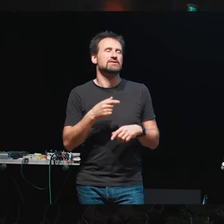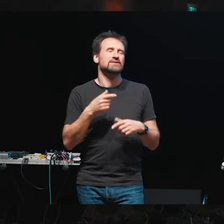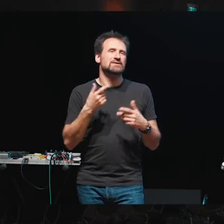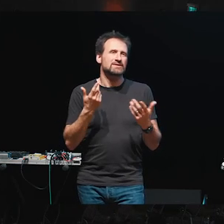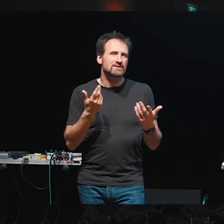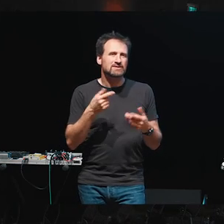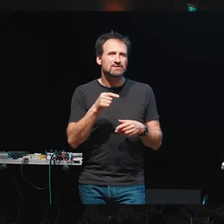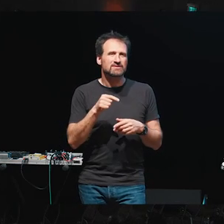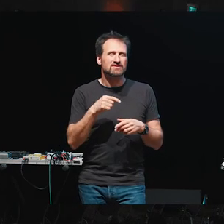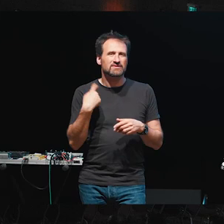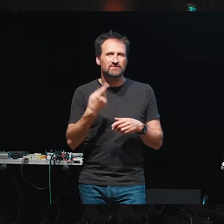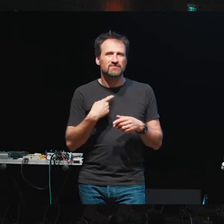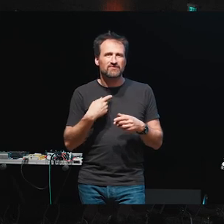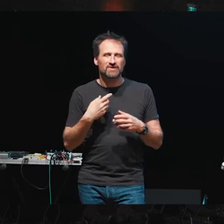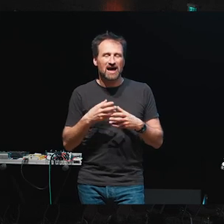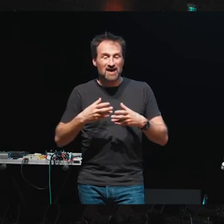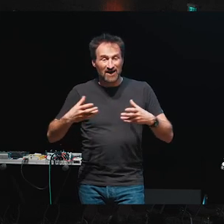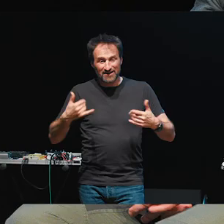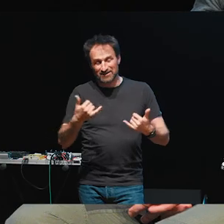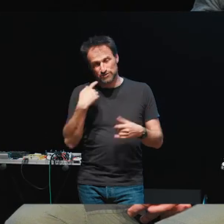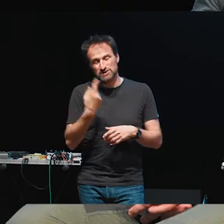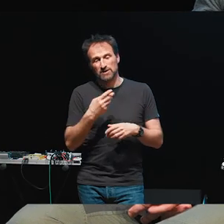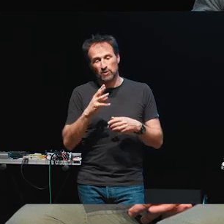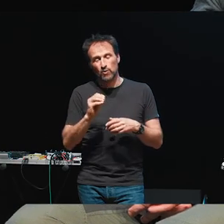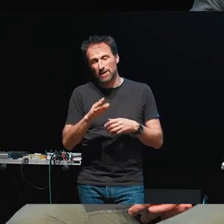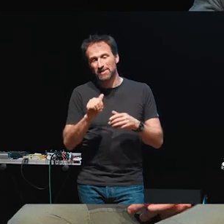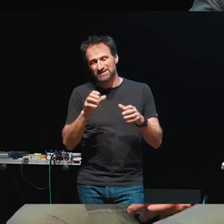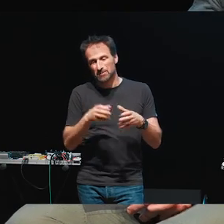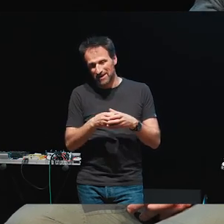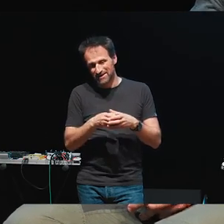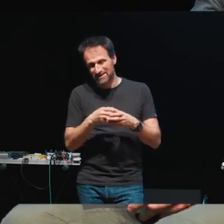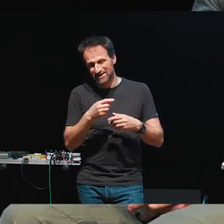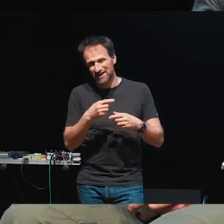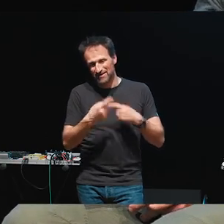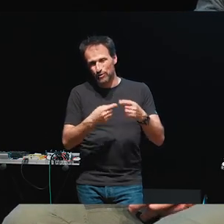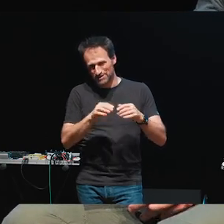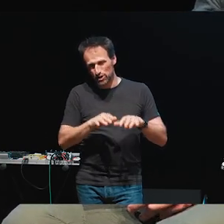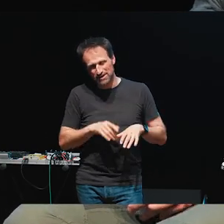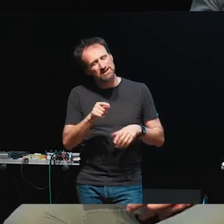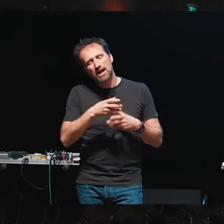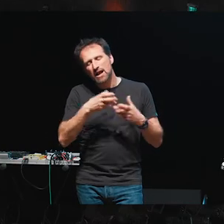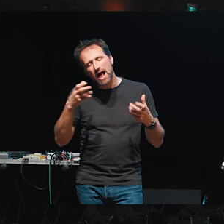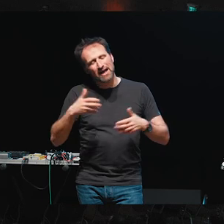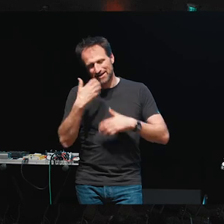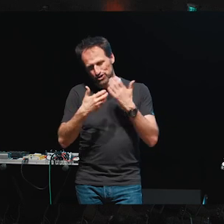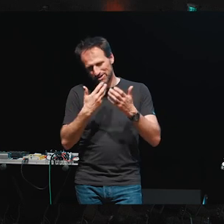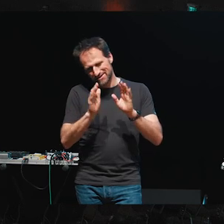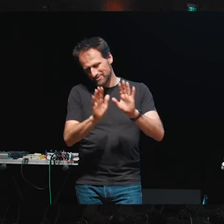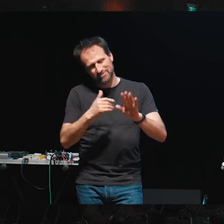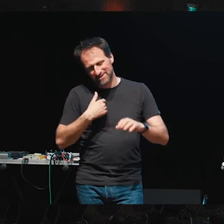advancing through the WebAssembly standards process. As far as JavaScript, that's a long story. I'm not even going to go there. Yeah, I don't think I could